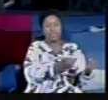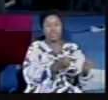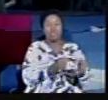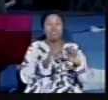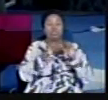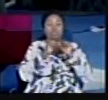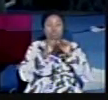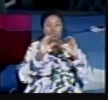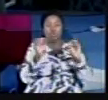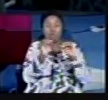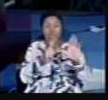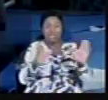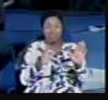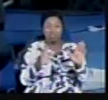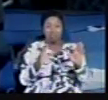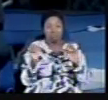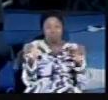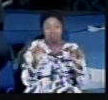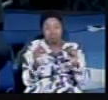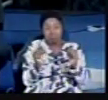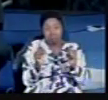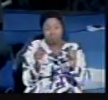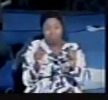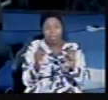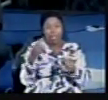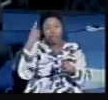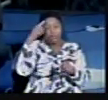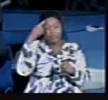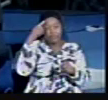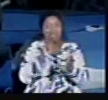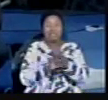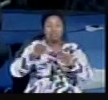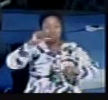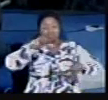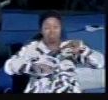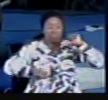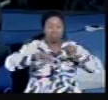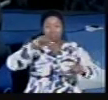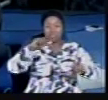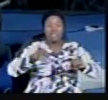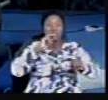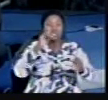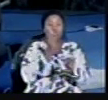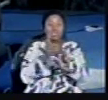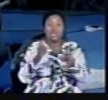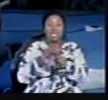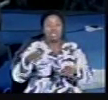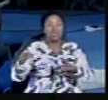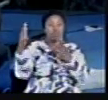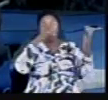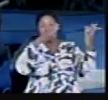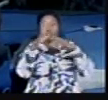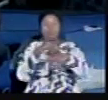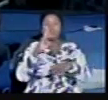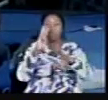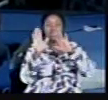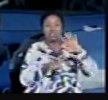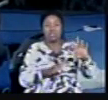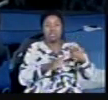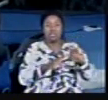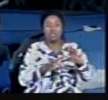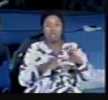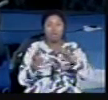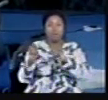that wavereth is like a wave of the sea, driven with the